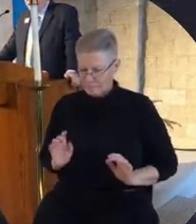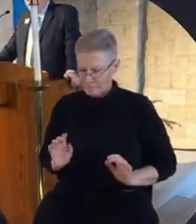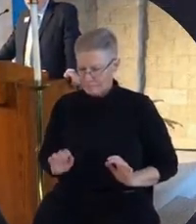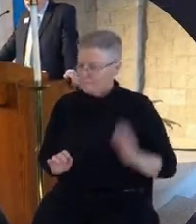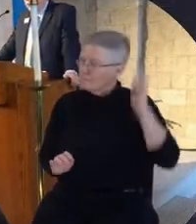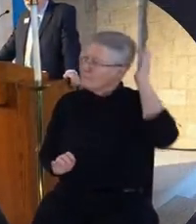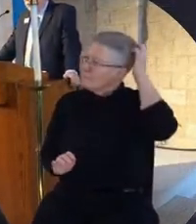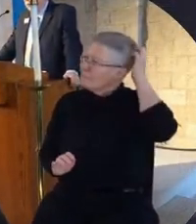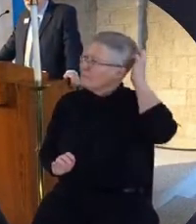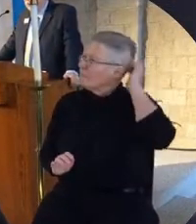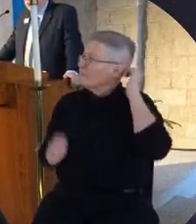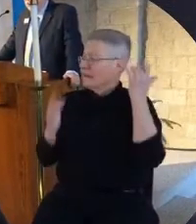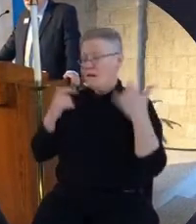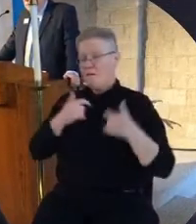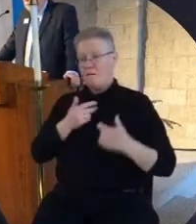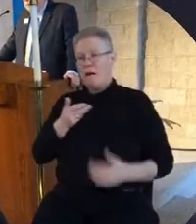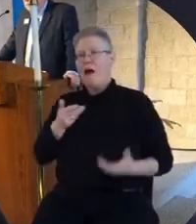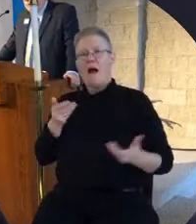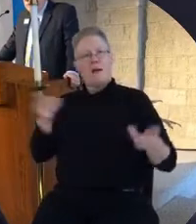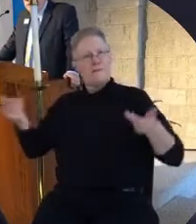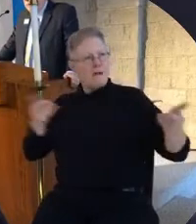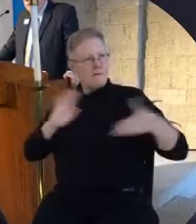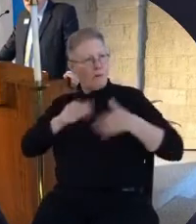I invite you to join me in meditation.